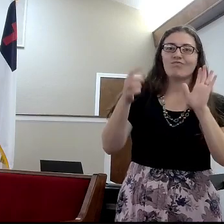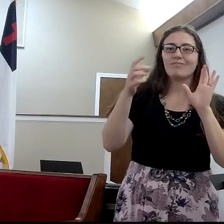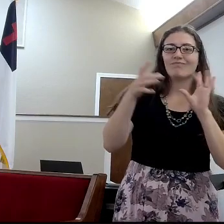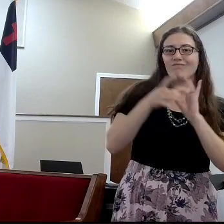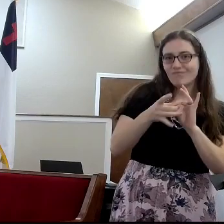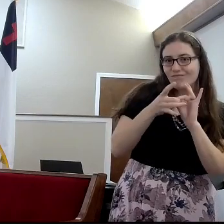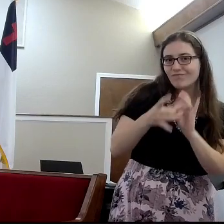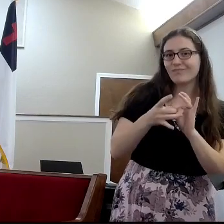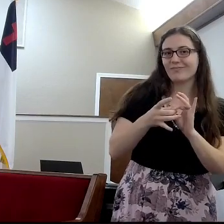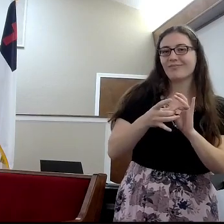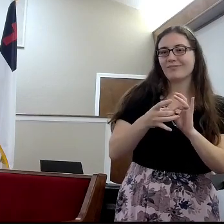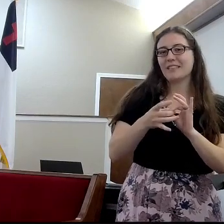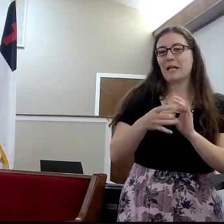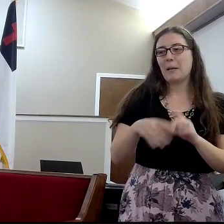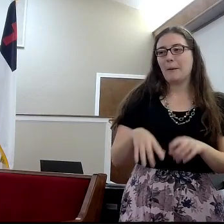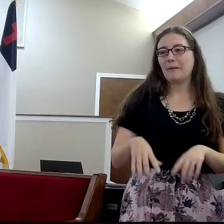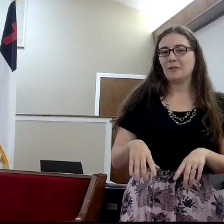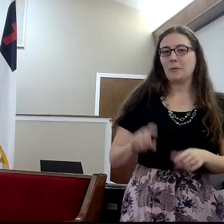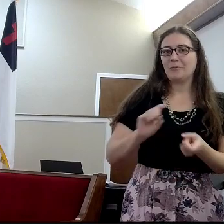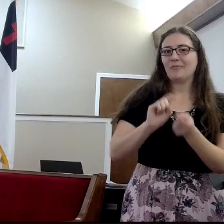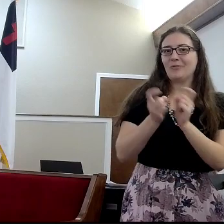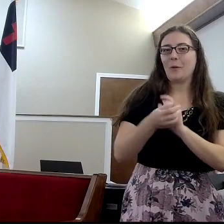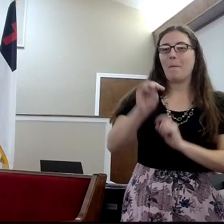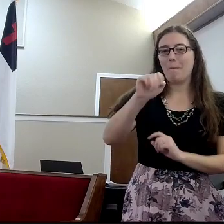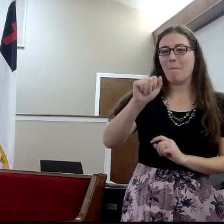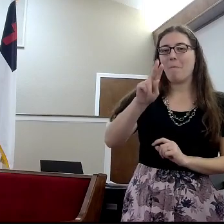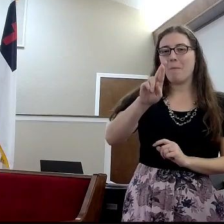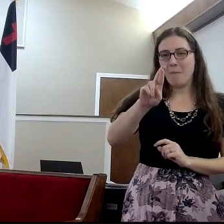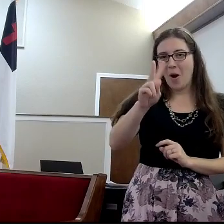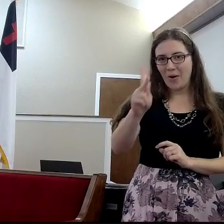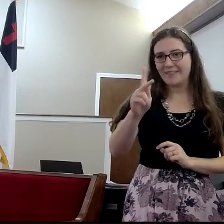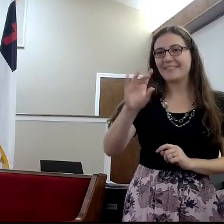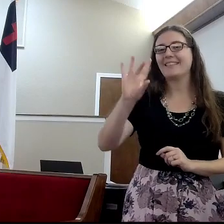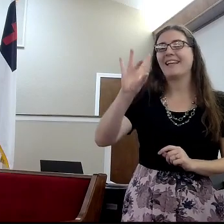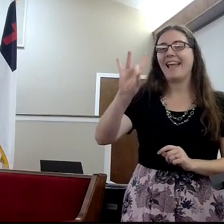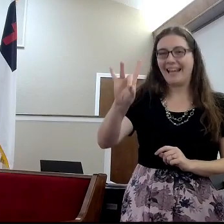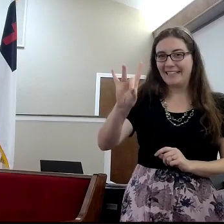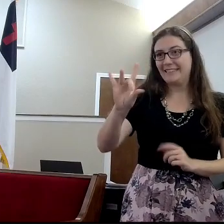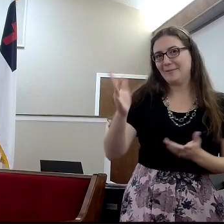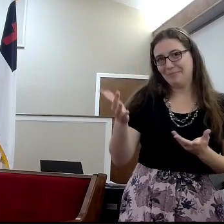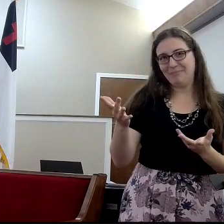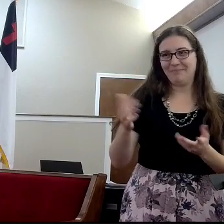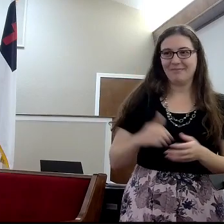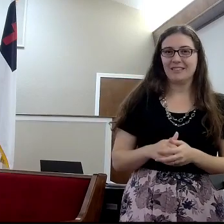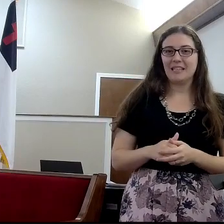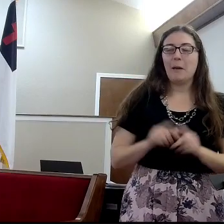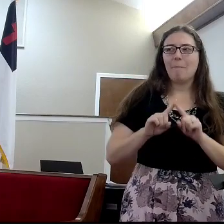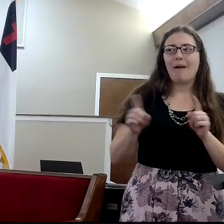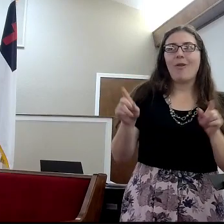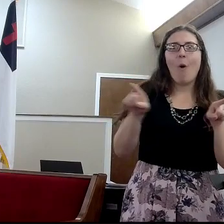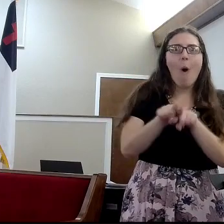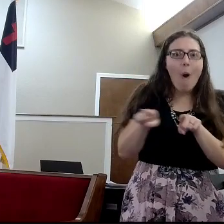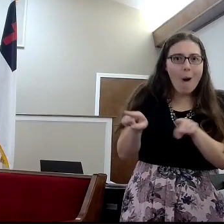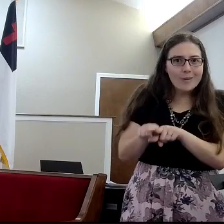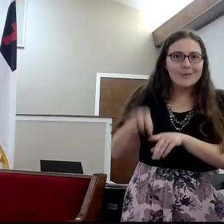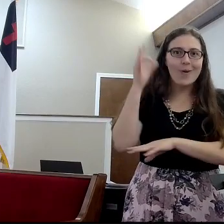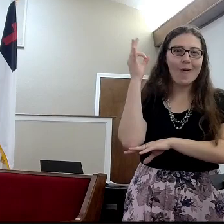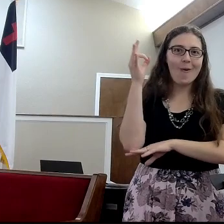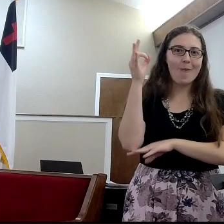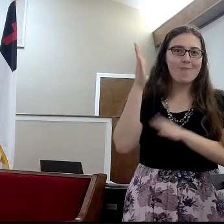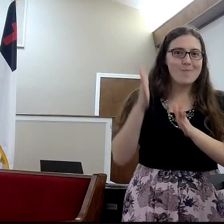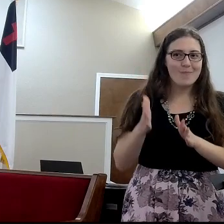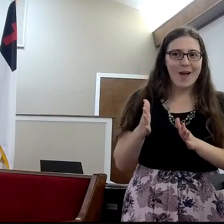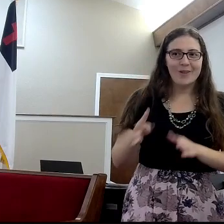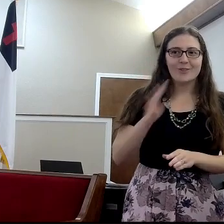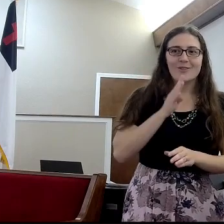Jonah 1. So we're going to, I called an audible, and now we're going to go to Mark 8. But he also talked about a few